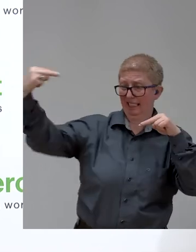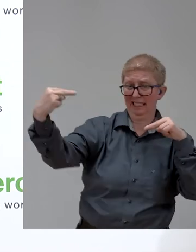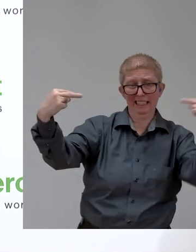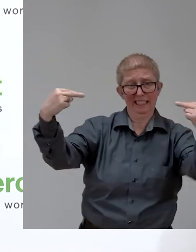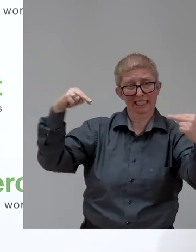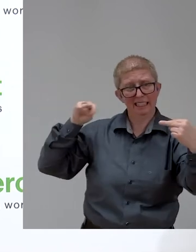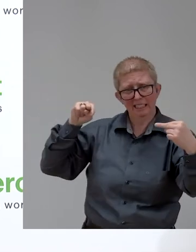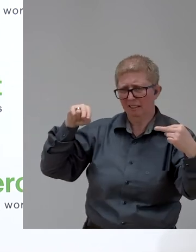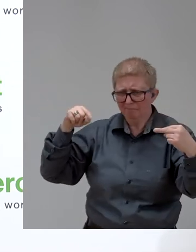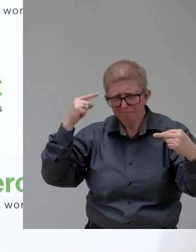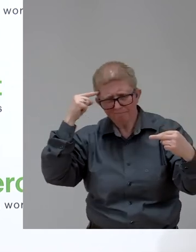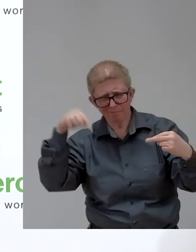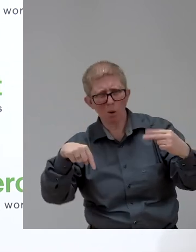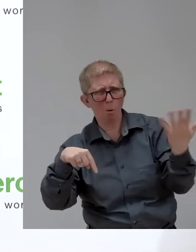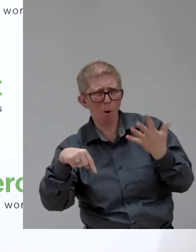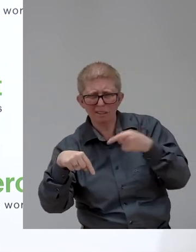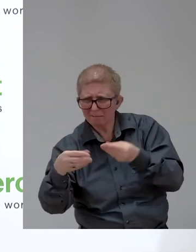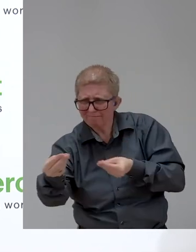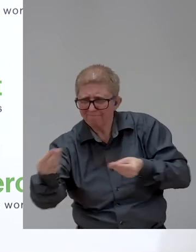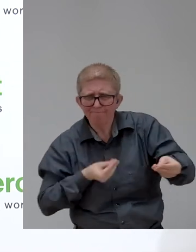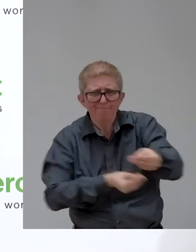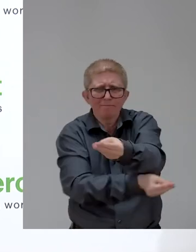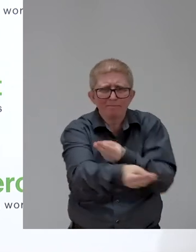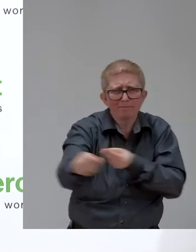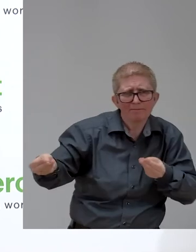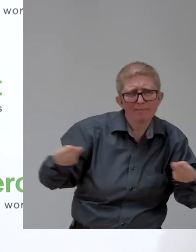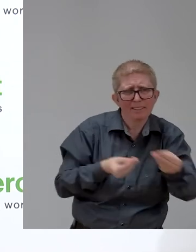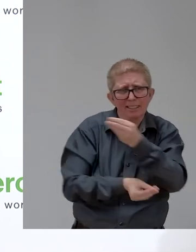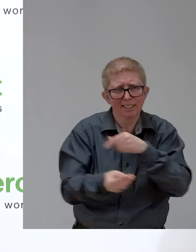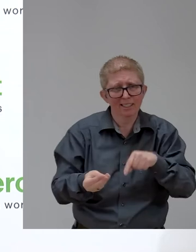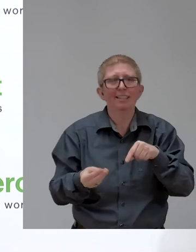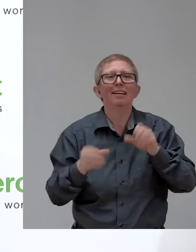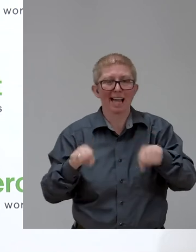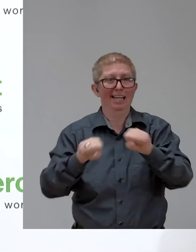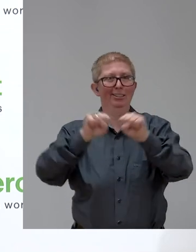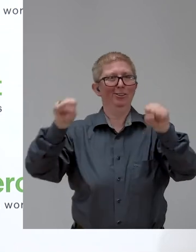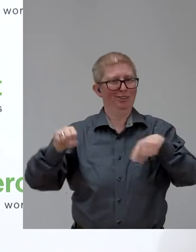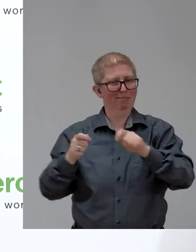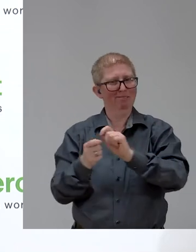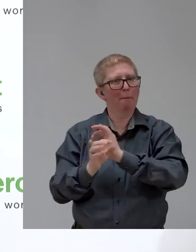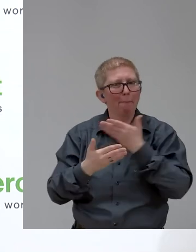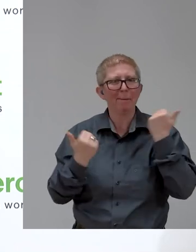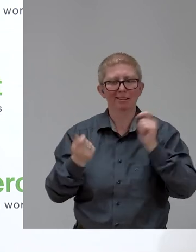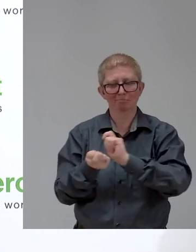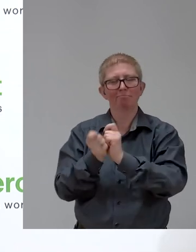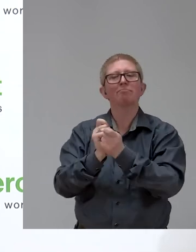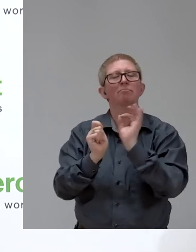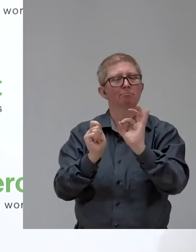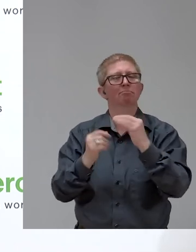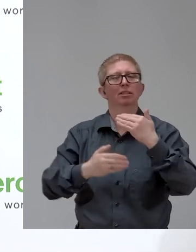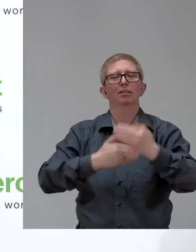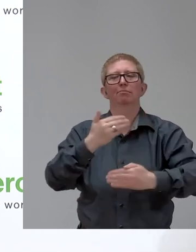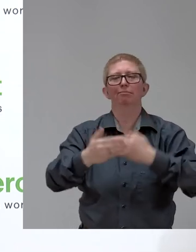of different pathways to achieve system change. In addition, you often need to do advocacy or